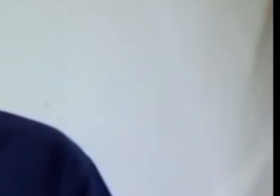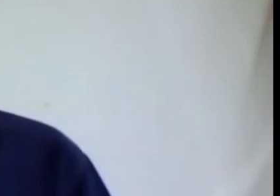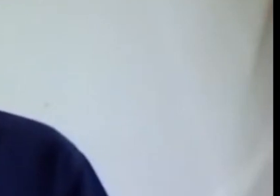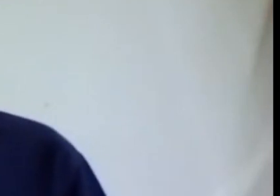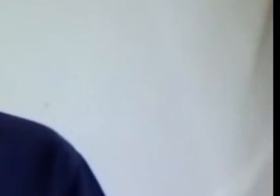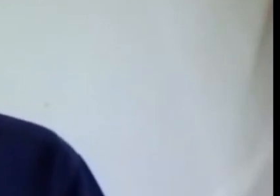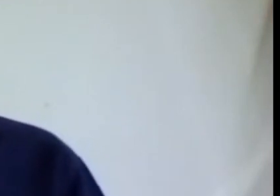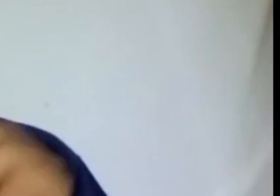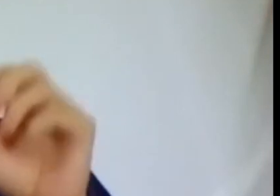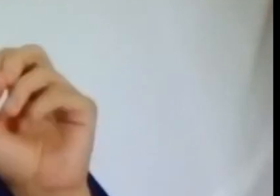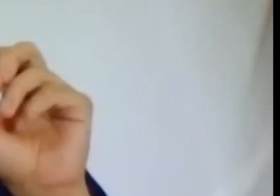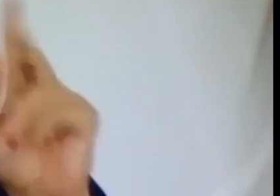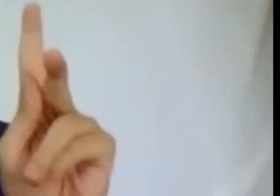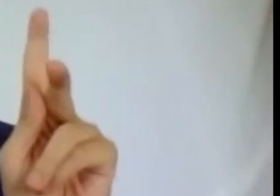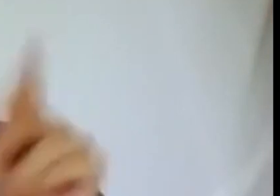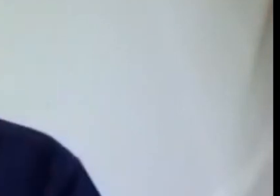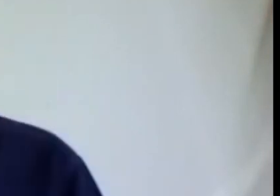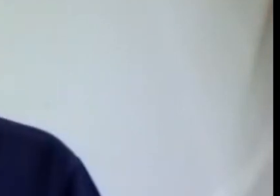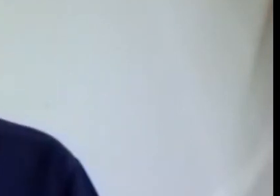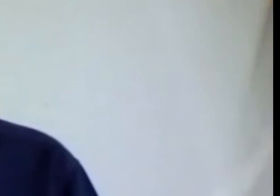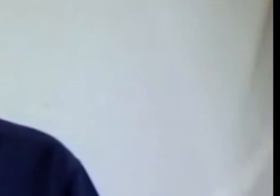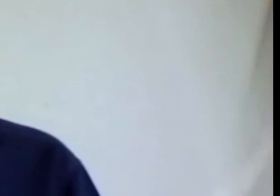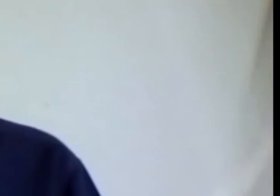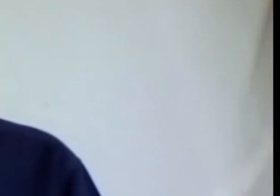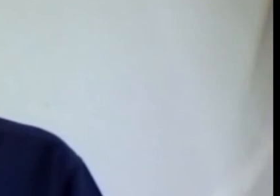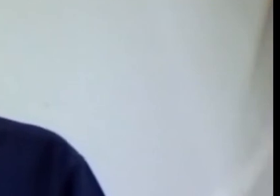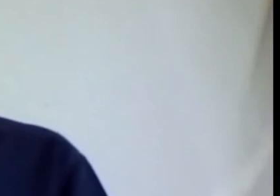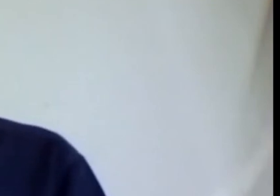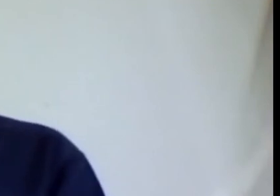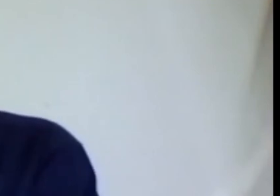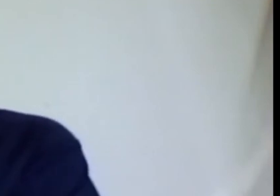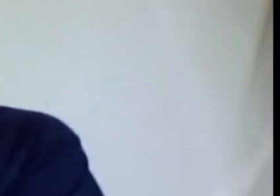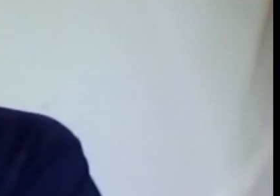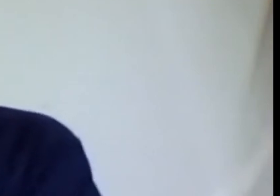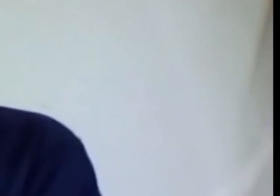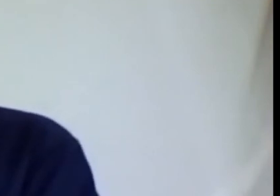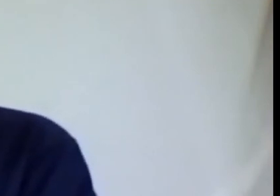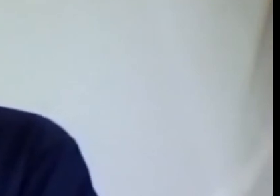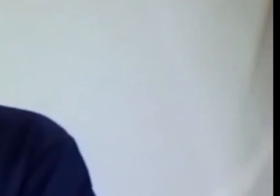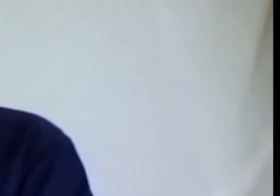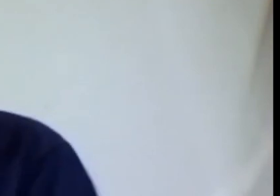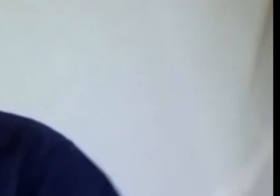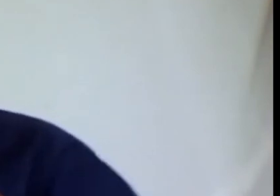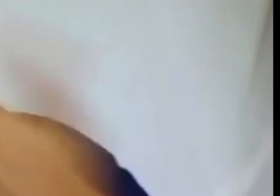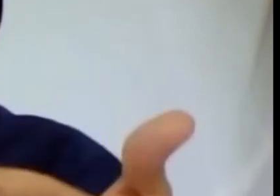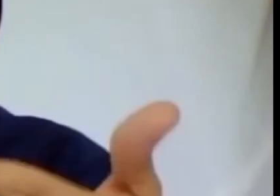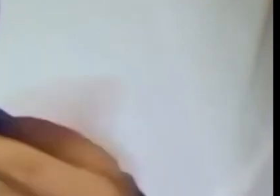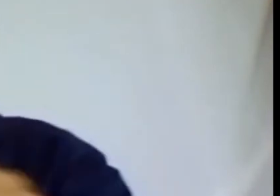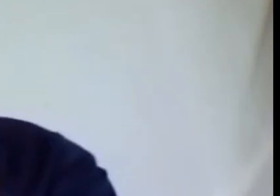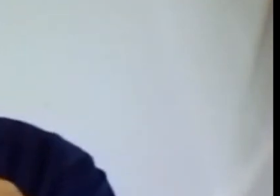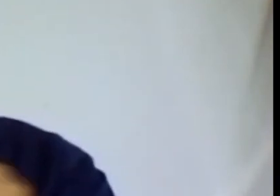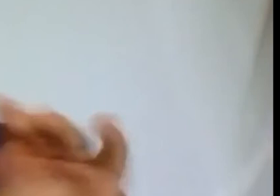Okay, so you're going to be teaching other people how to do linguistic analysis.